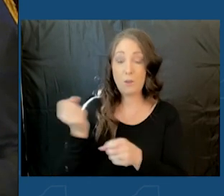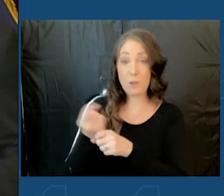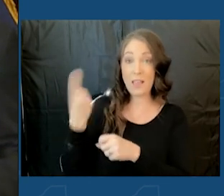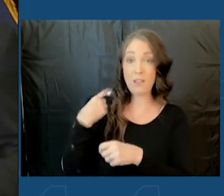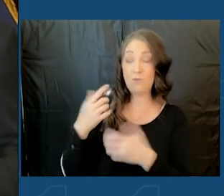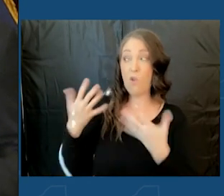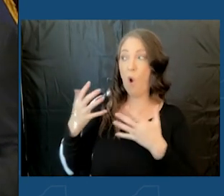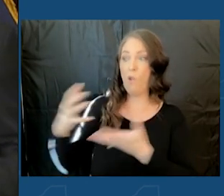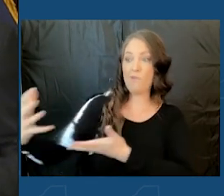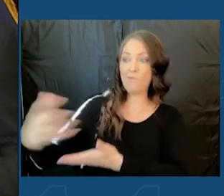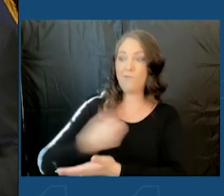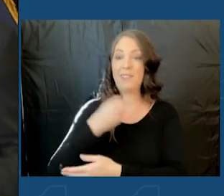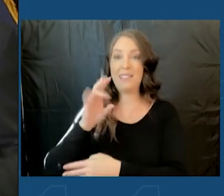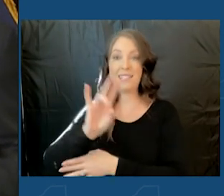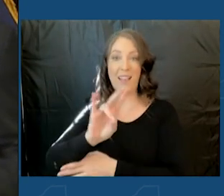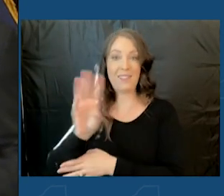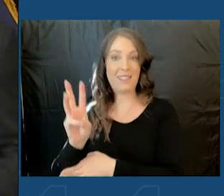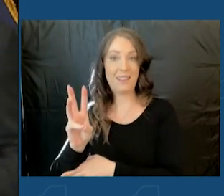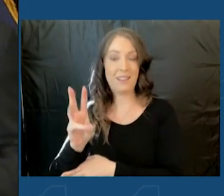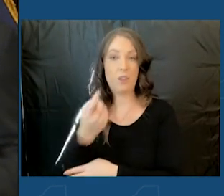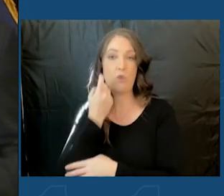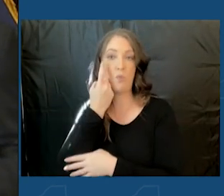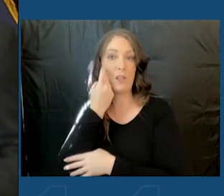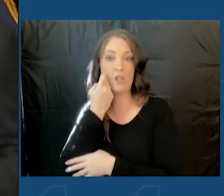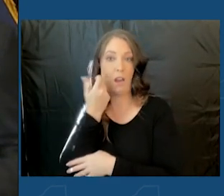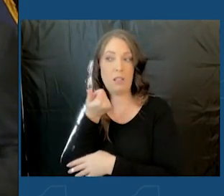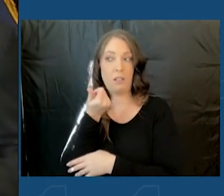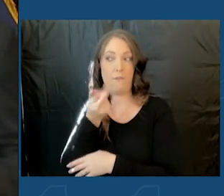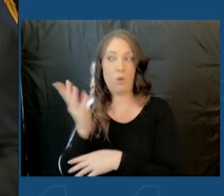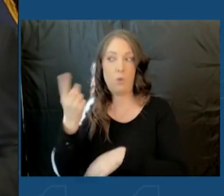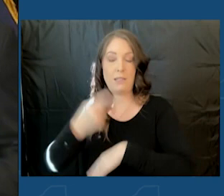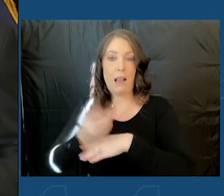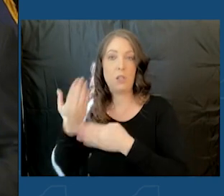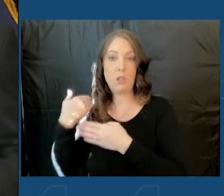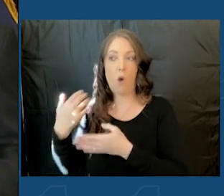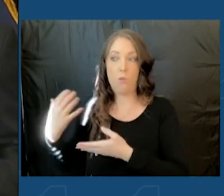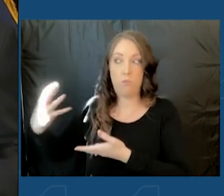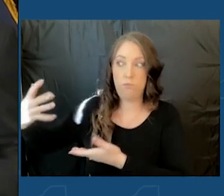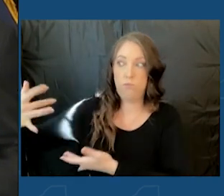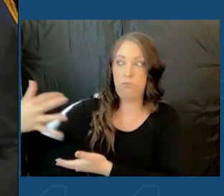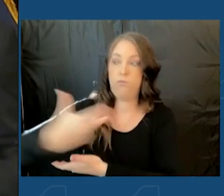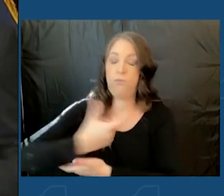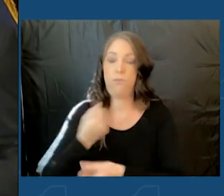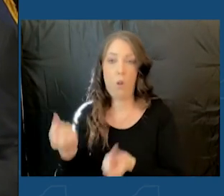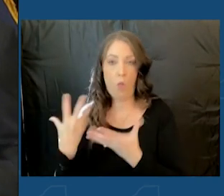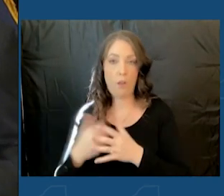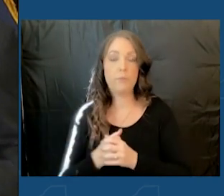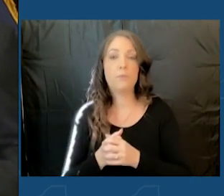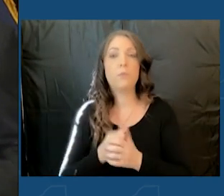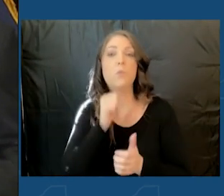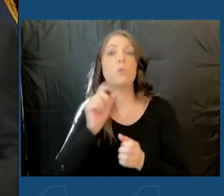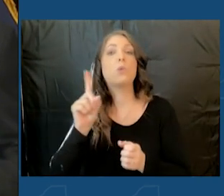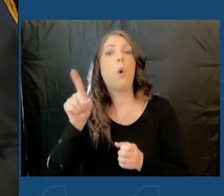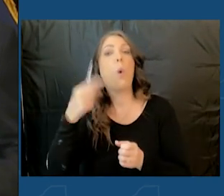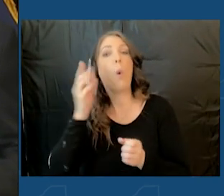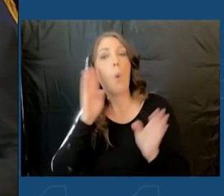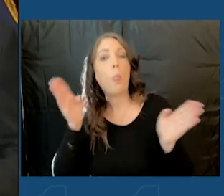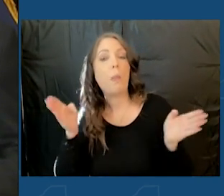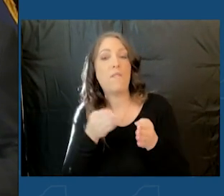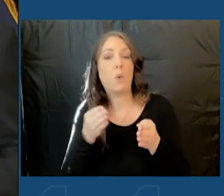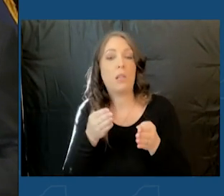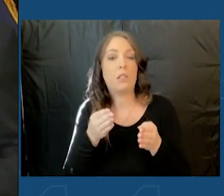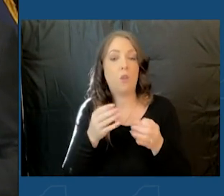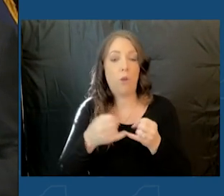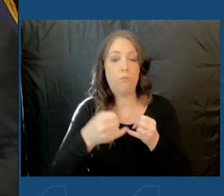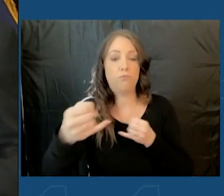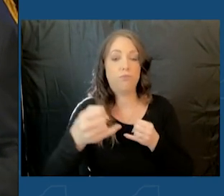we had a big takedown in the North Country just days ago. So it's not just focusing on the trafficking, bringing the illegal guns in here, and we know that all these